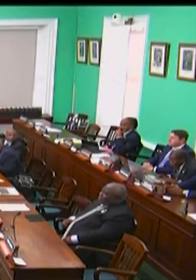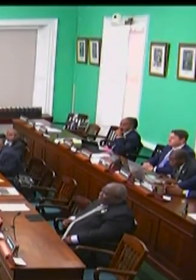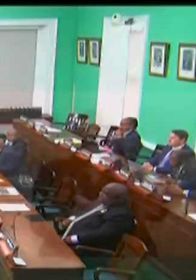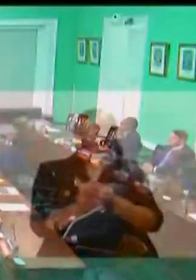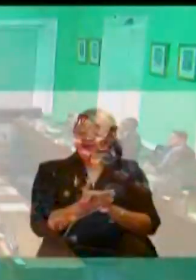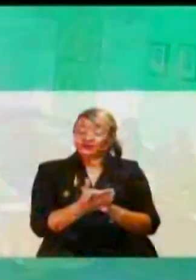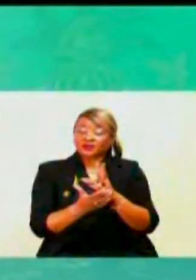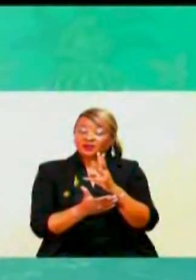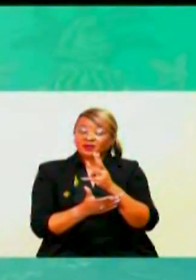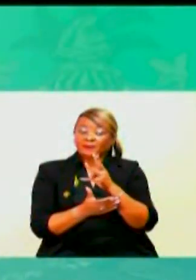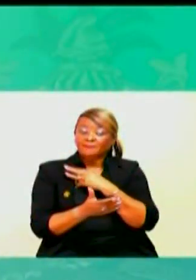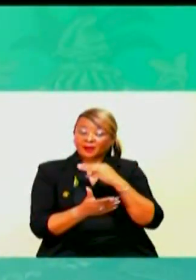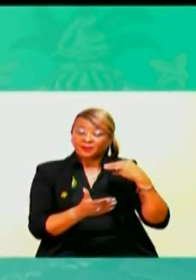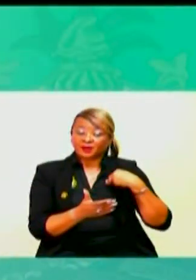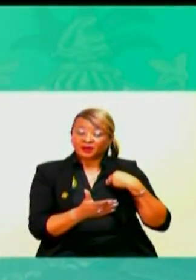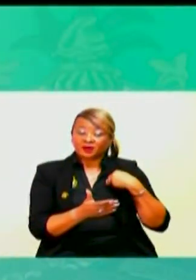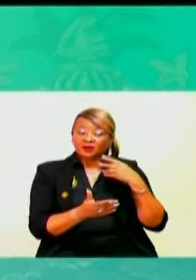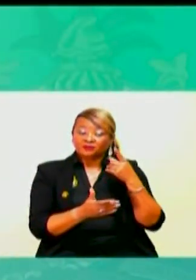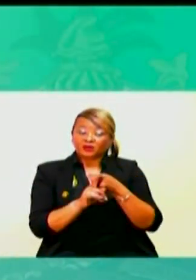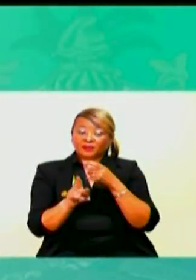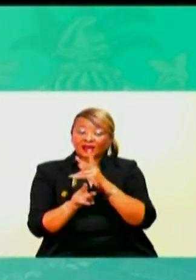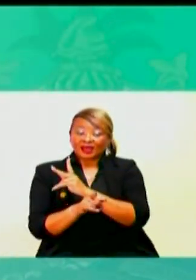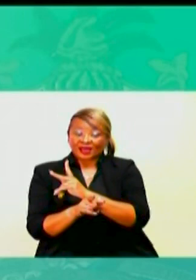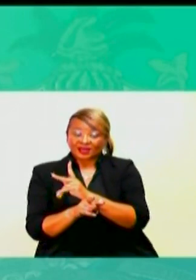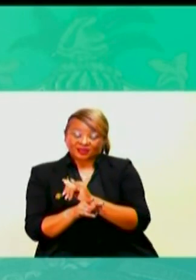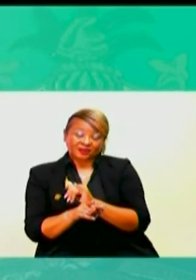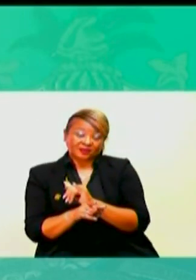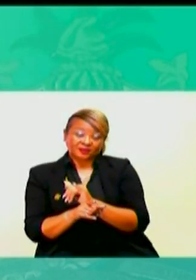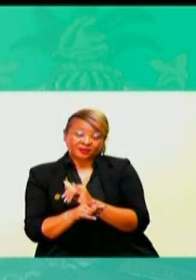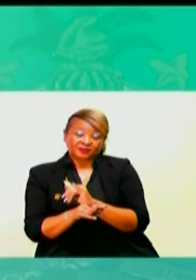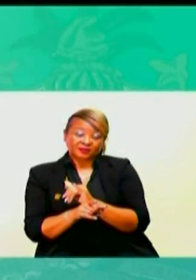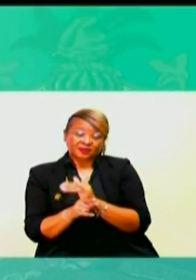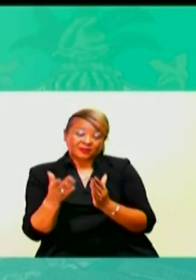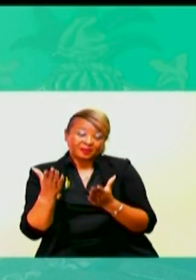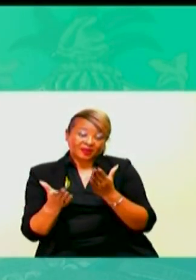Honorable Member for Kalani may have